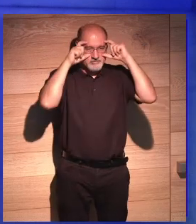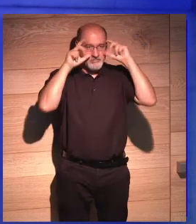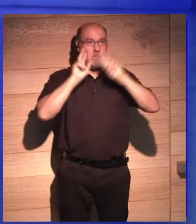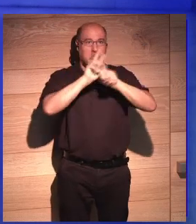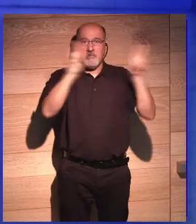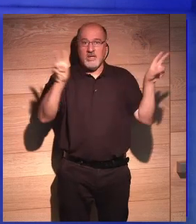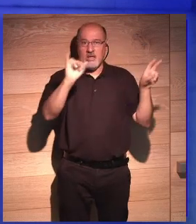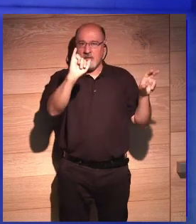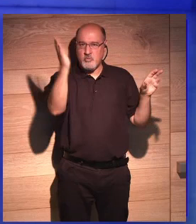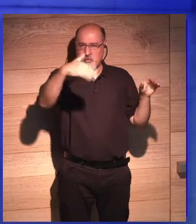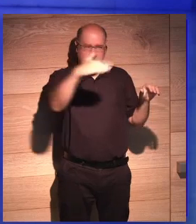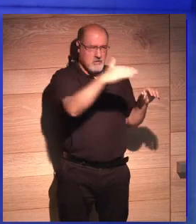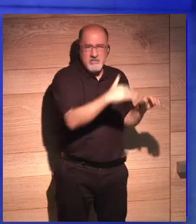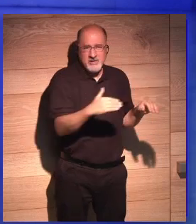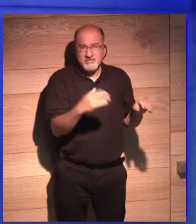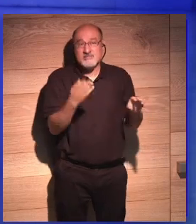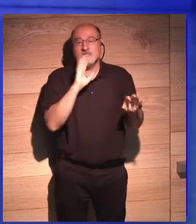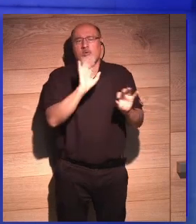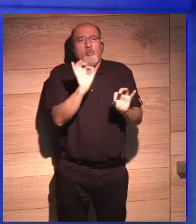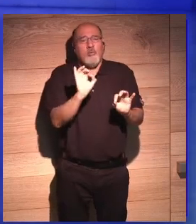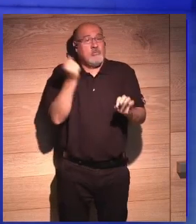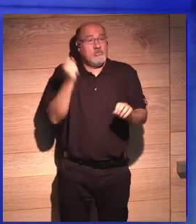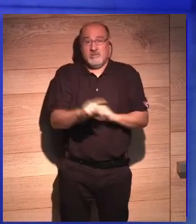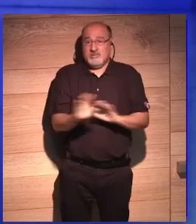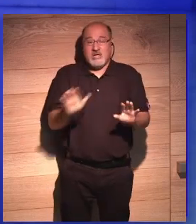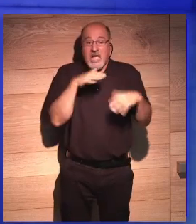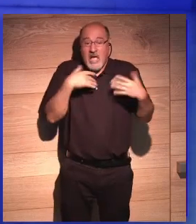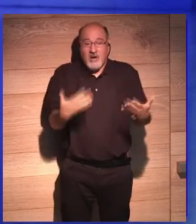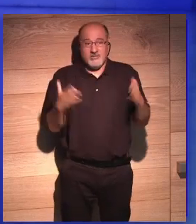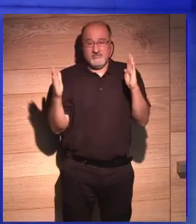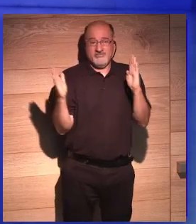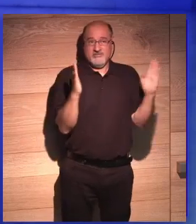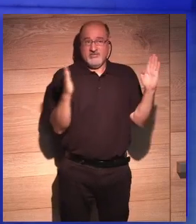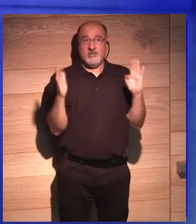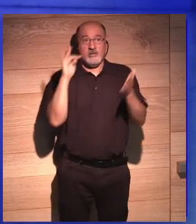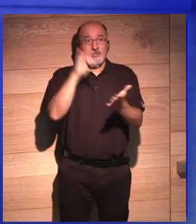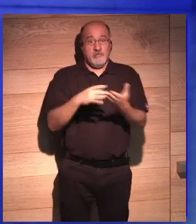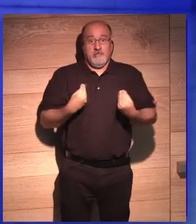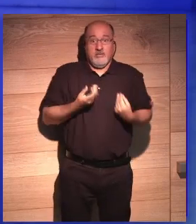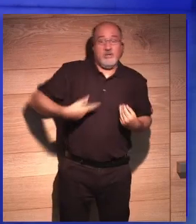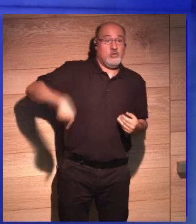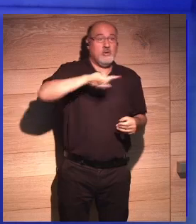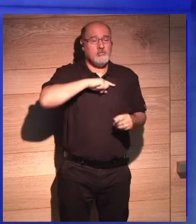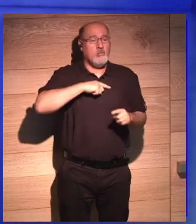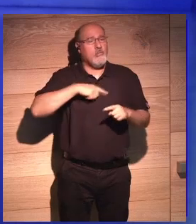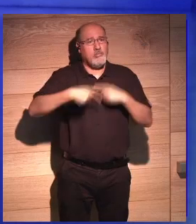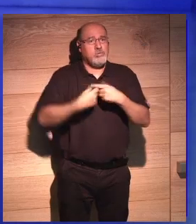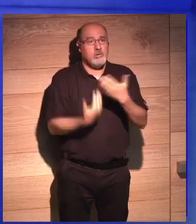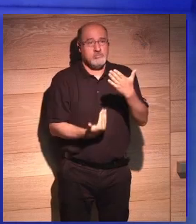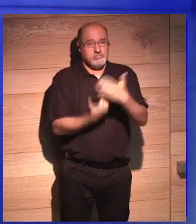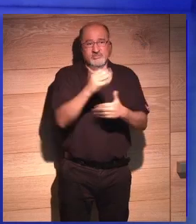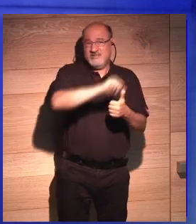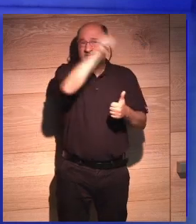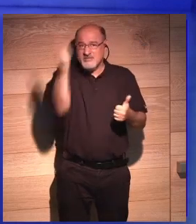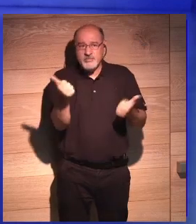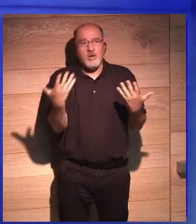the age that we're in. You know, we are constantly connected, and I think that we push against that a lot.